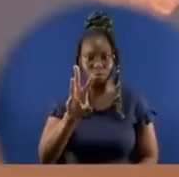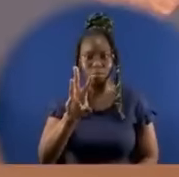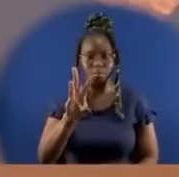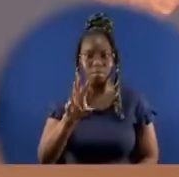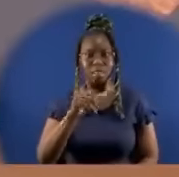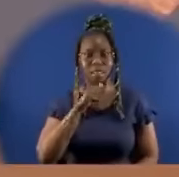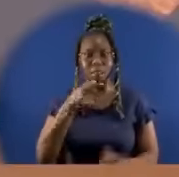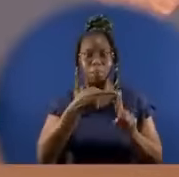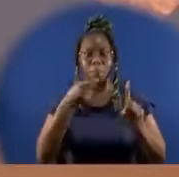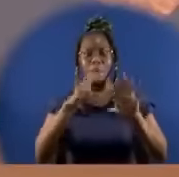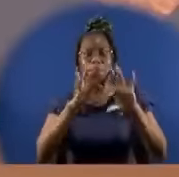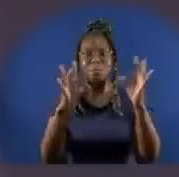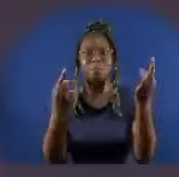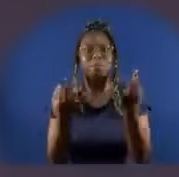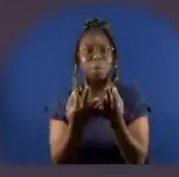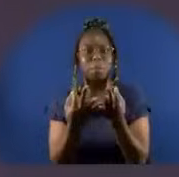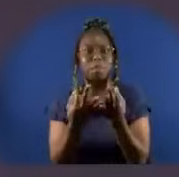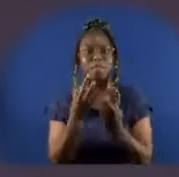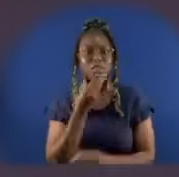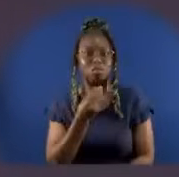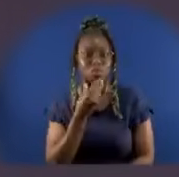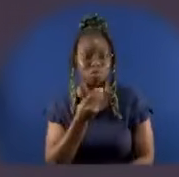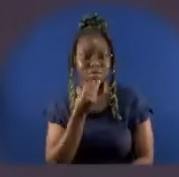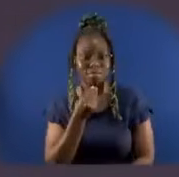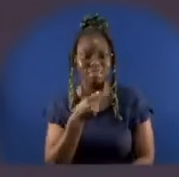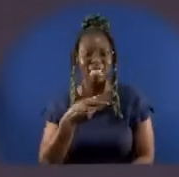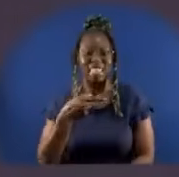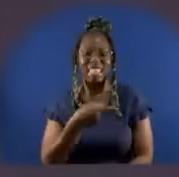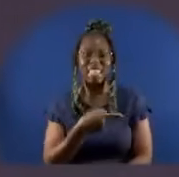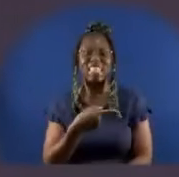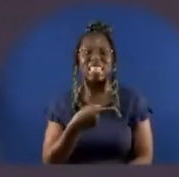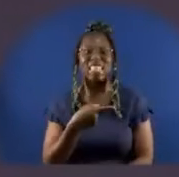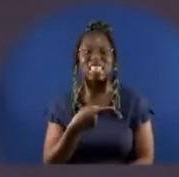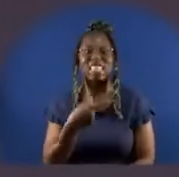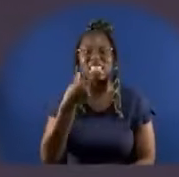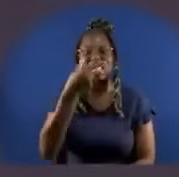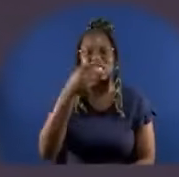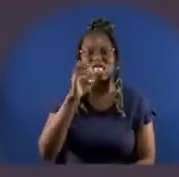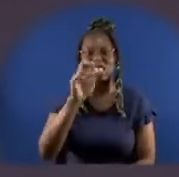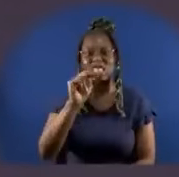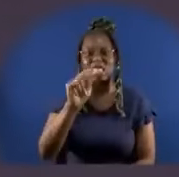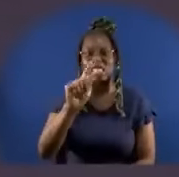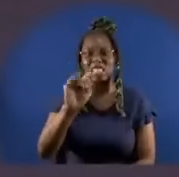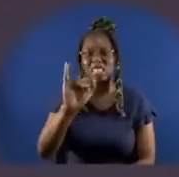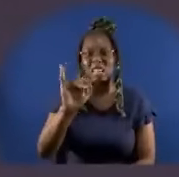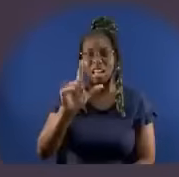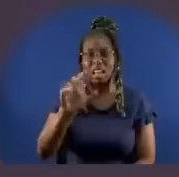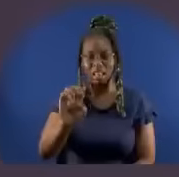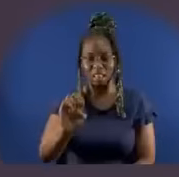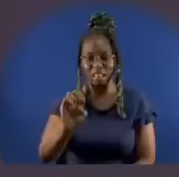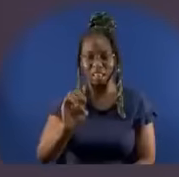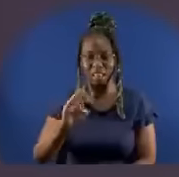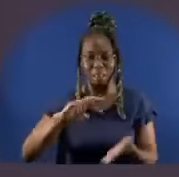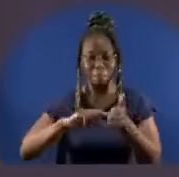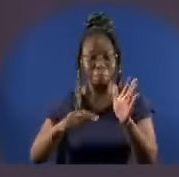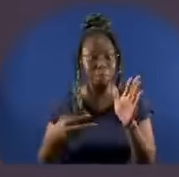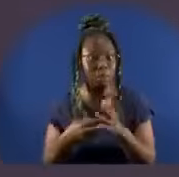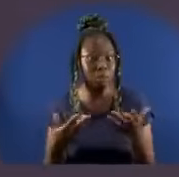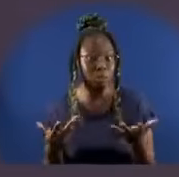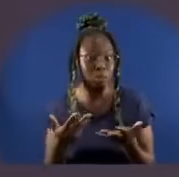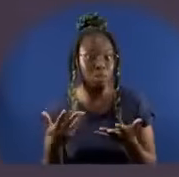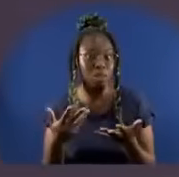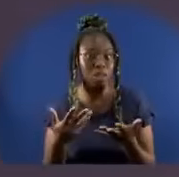an Israelite. He is a Gentile. Whenever you hear the word Gentile, you read it, it literally means those